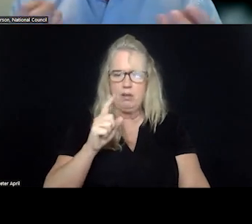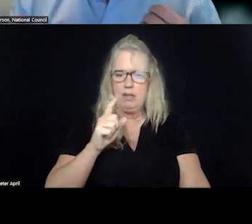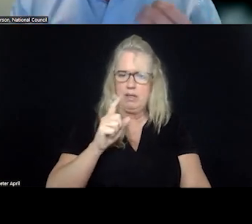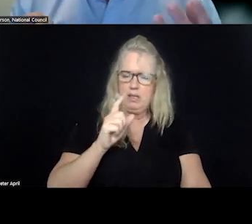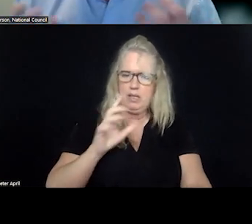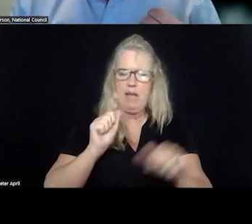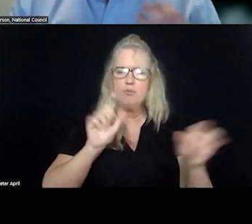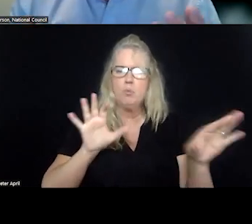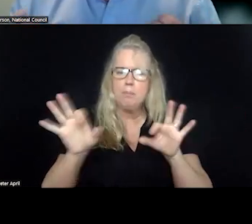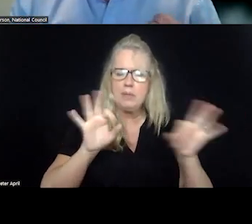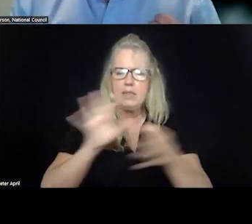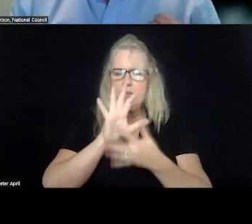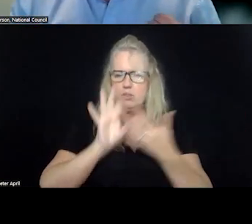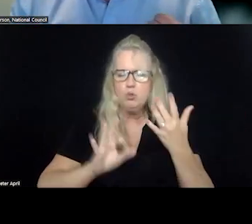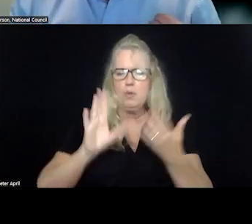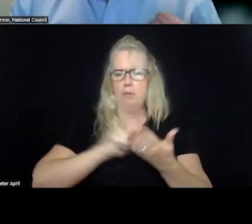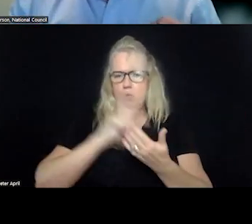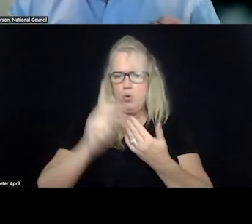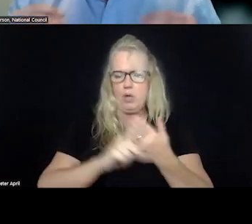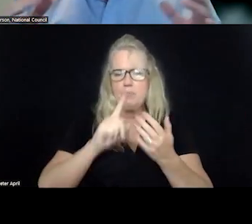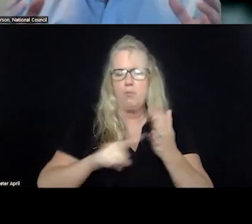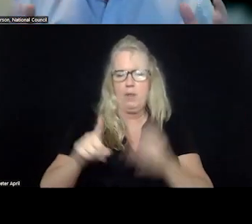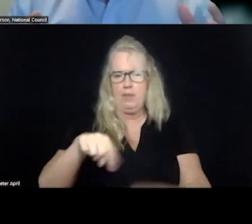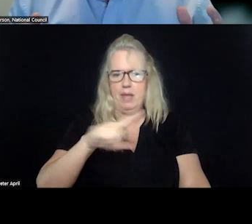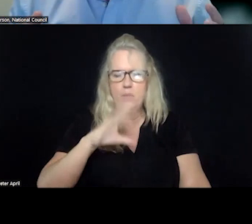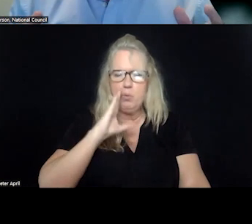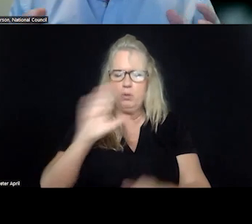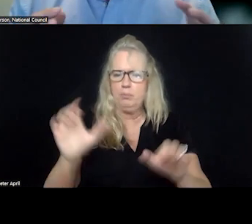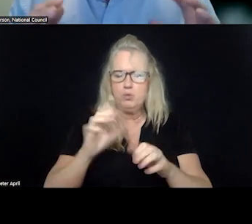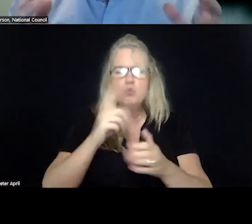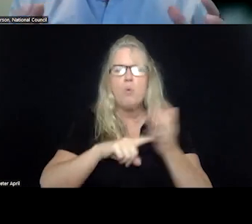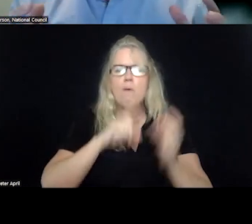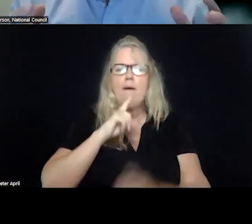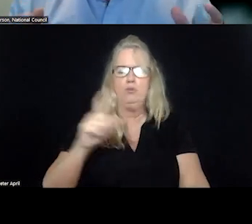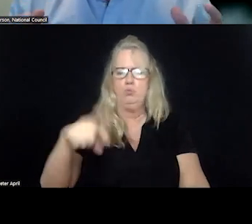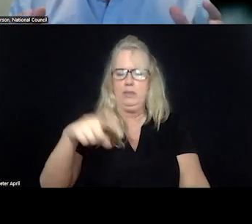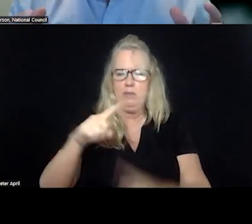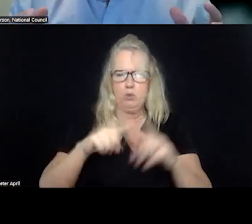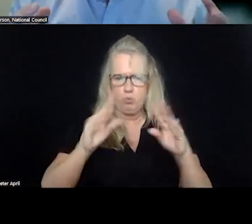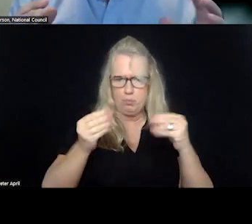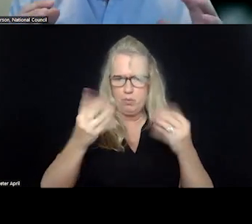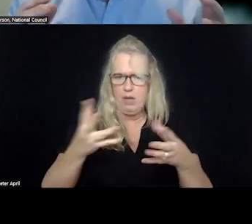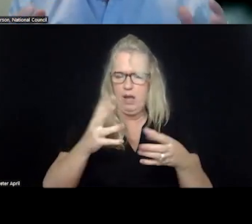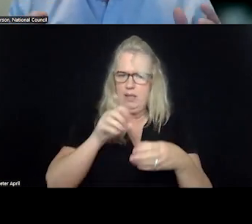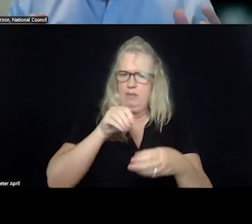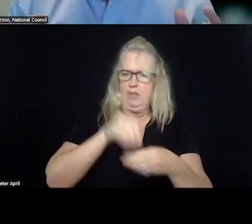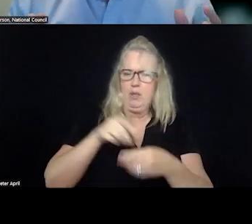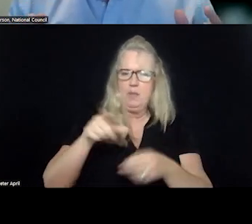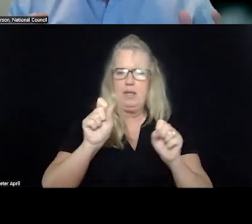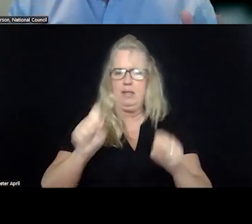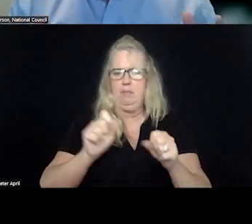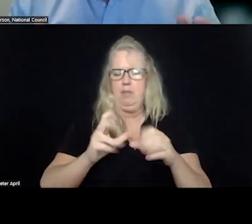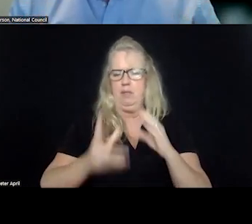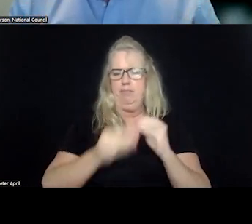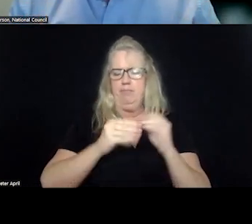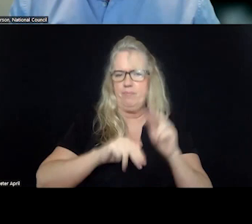pick and choose which programs they're going to be doing. So whatever is really necessary to thrive within that community, that can be built into either